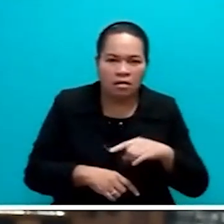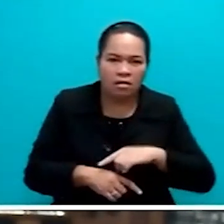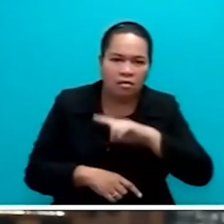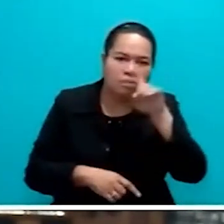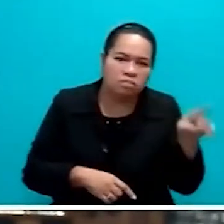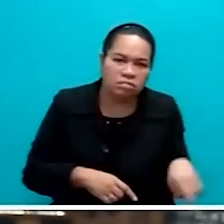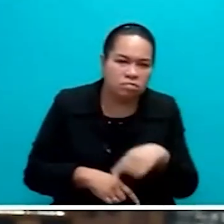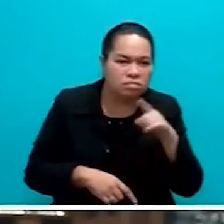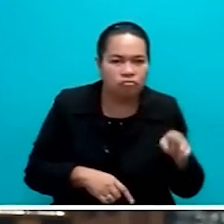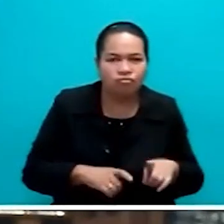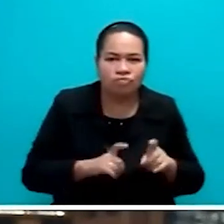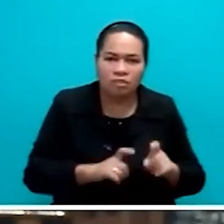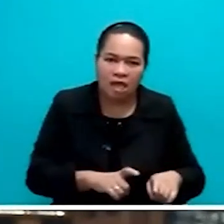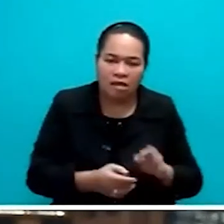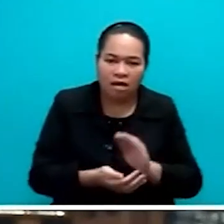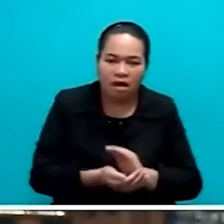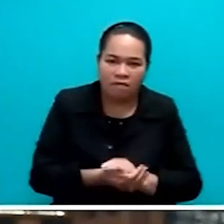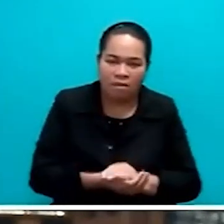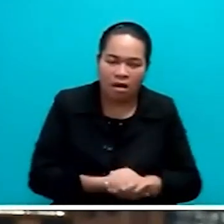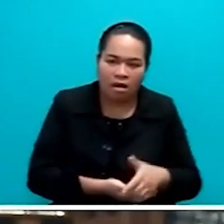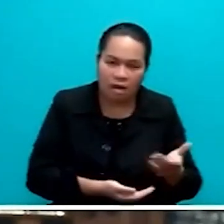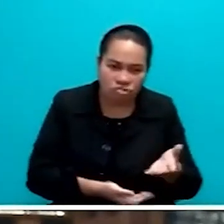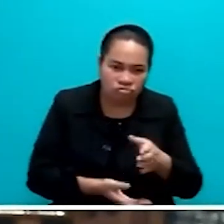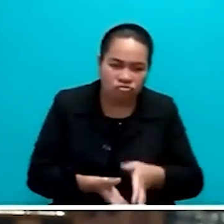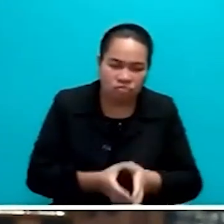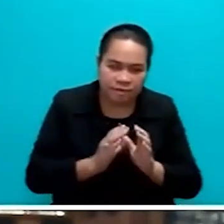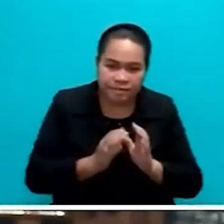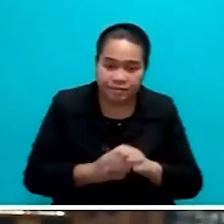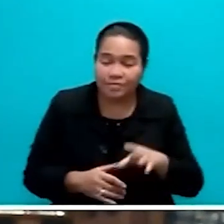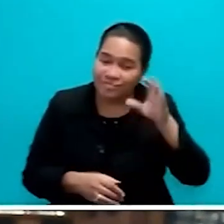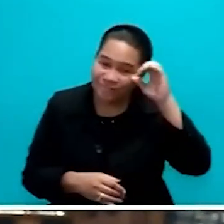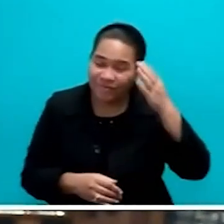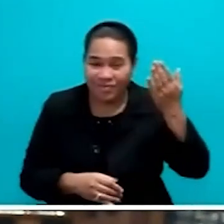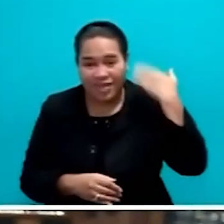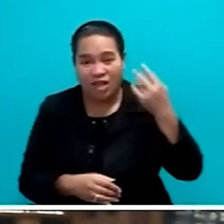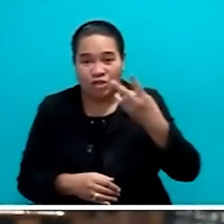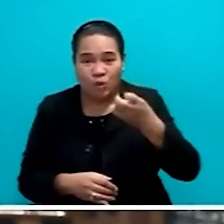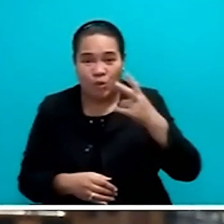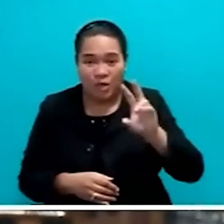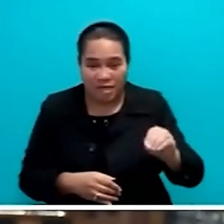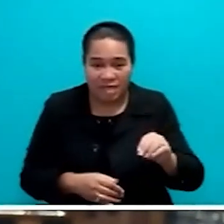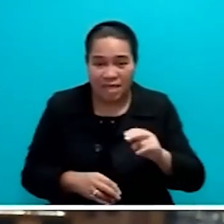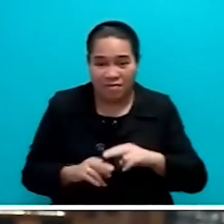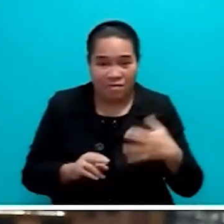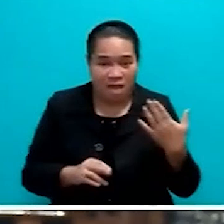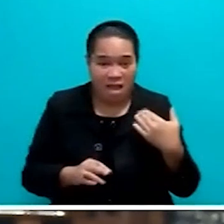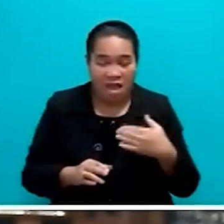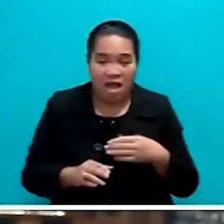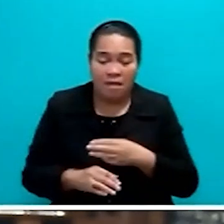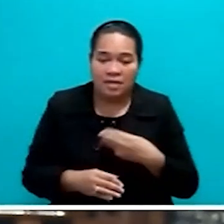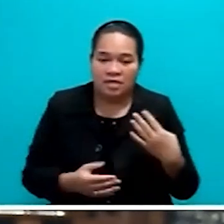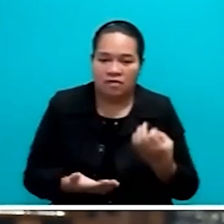As Leader of the Opposition in 2020, I recall urging the former Minister for the Economy that it is important to appreciate that Fiji